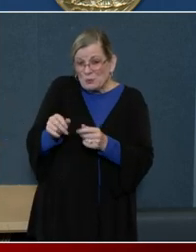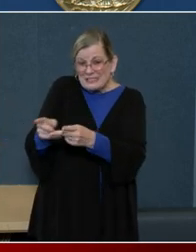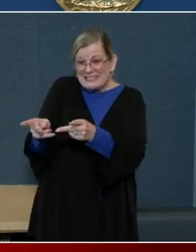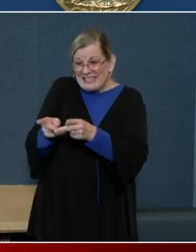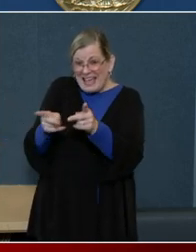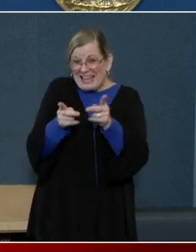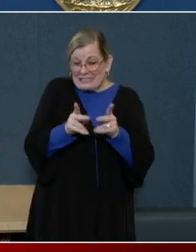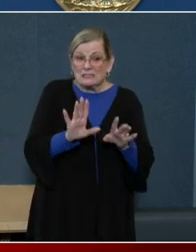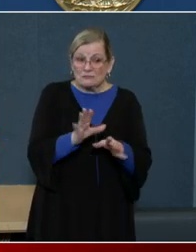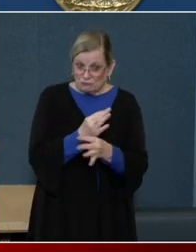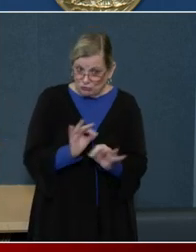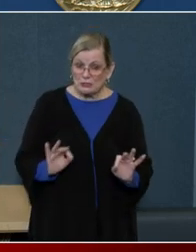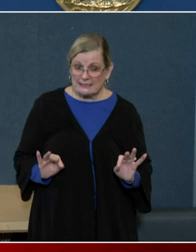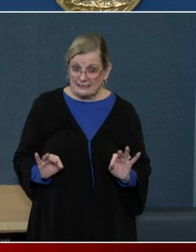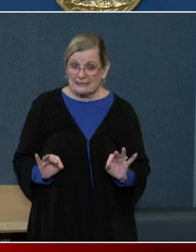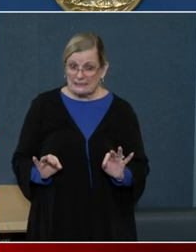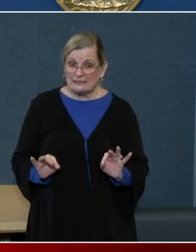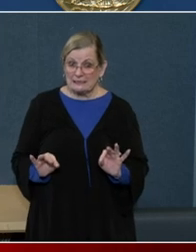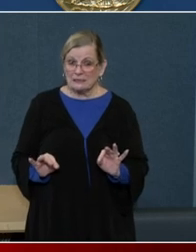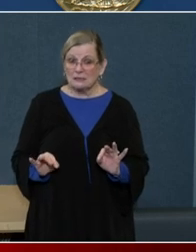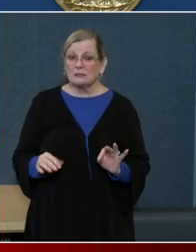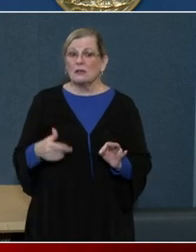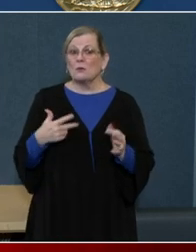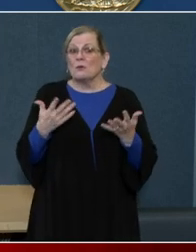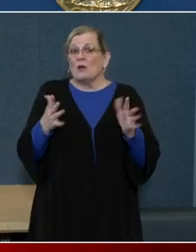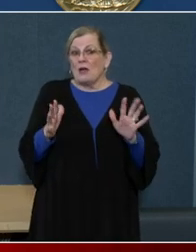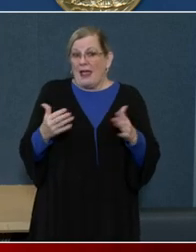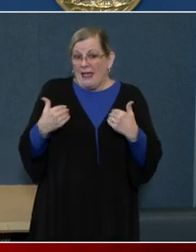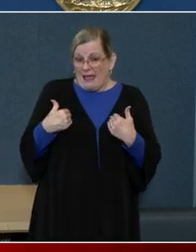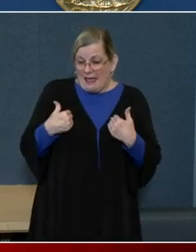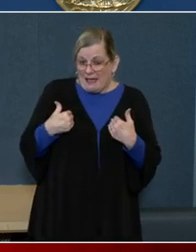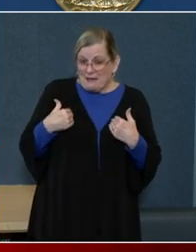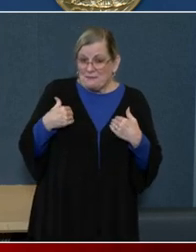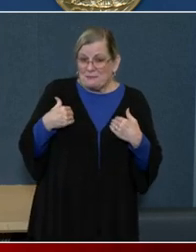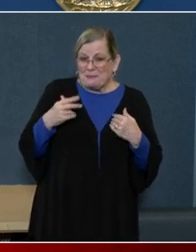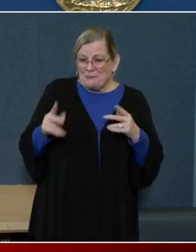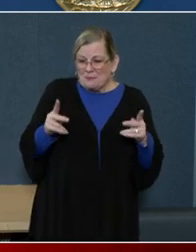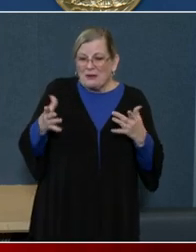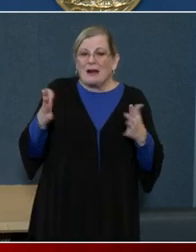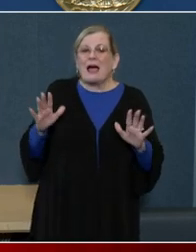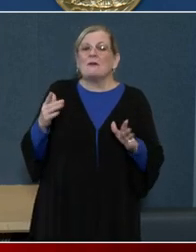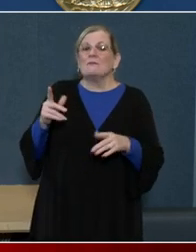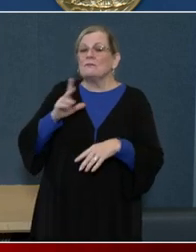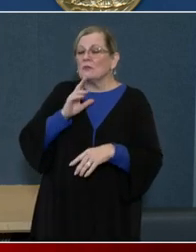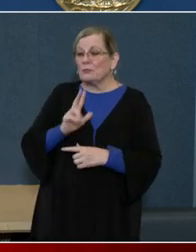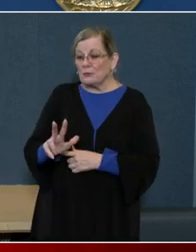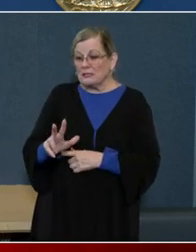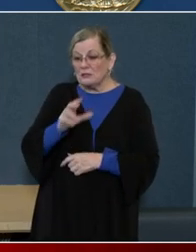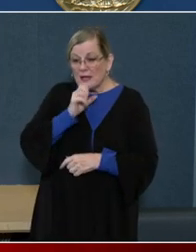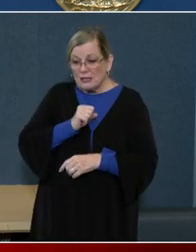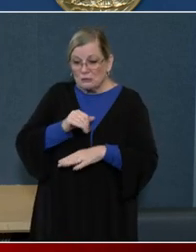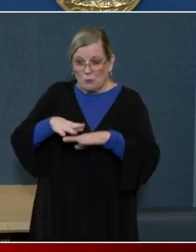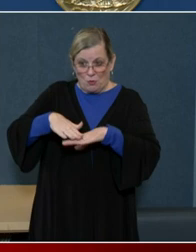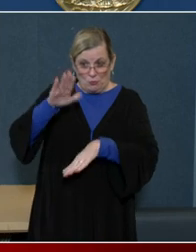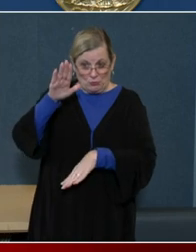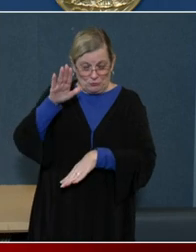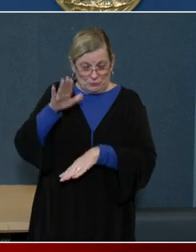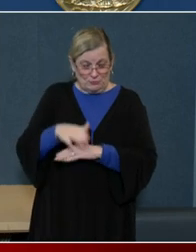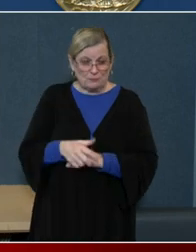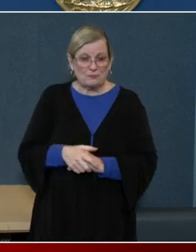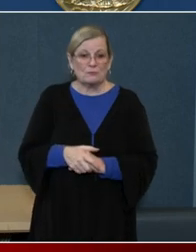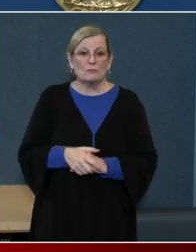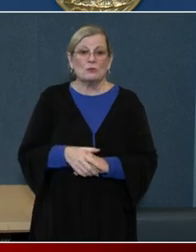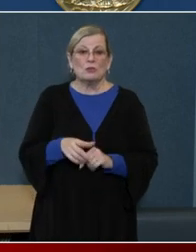test individuals who are 3 years of age and older. You can go to